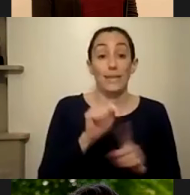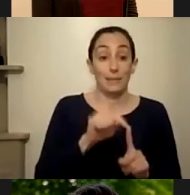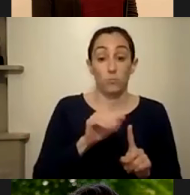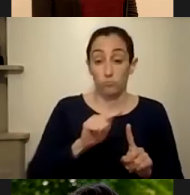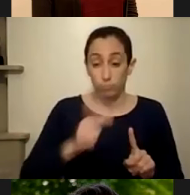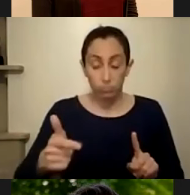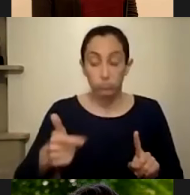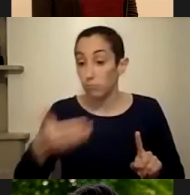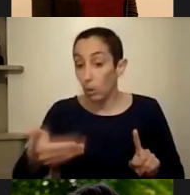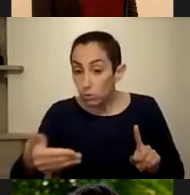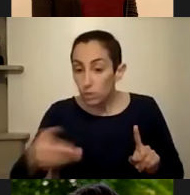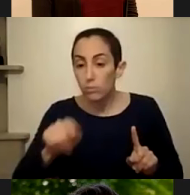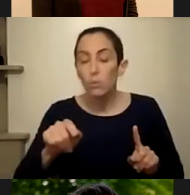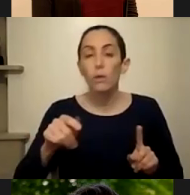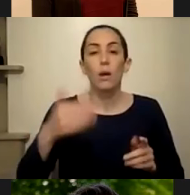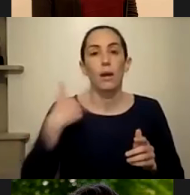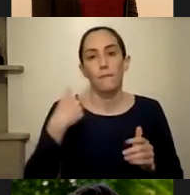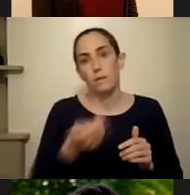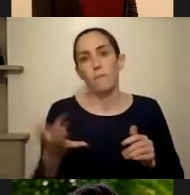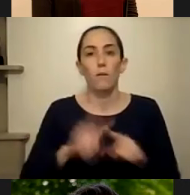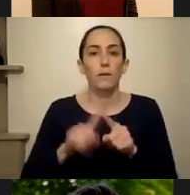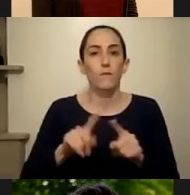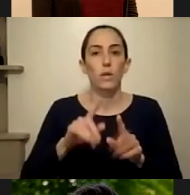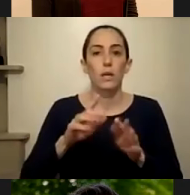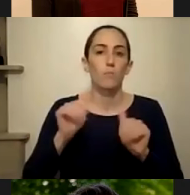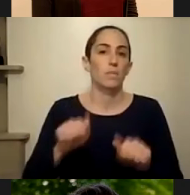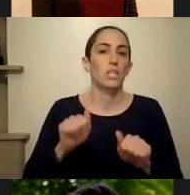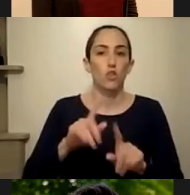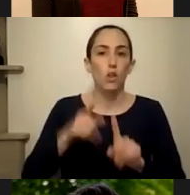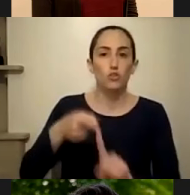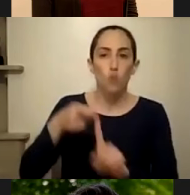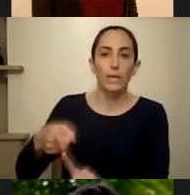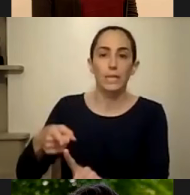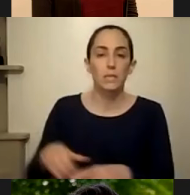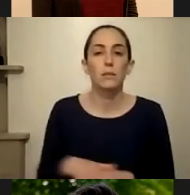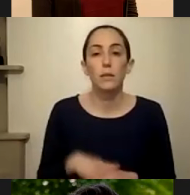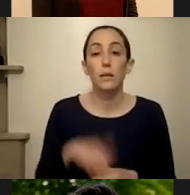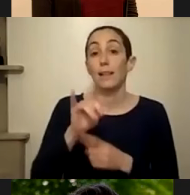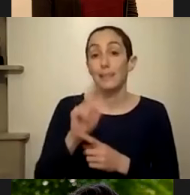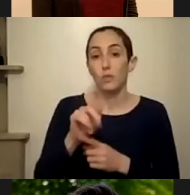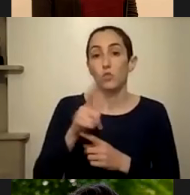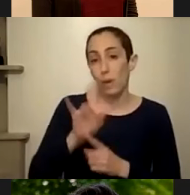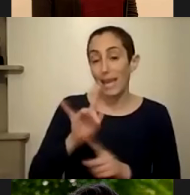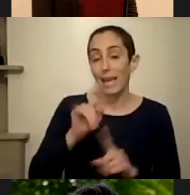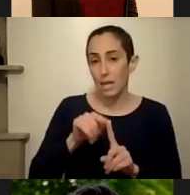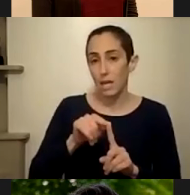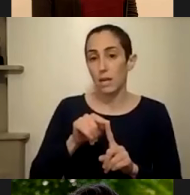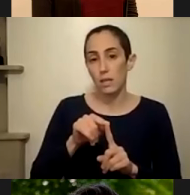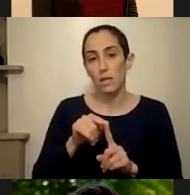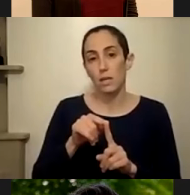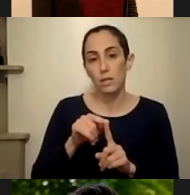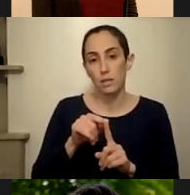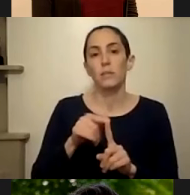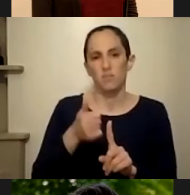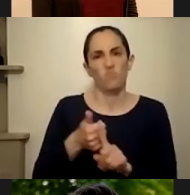There is multiple potential targets of Wnt signaling. LIN28 is playing a